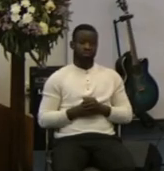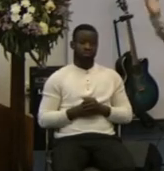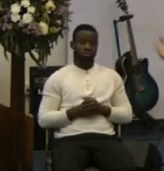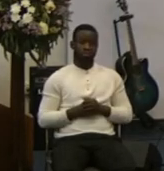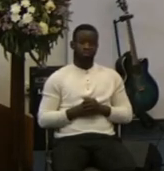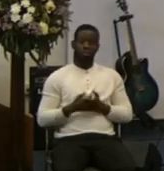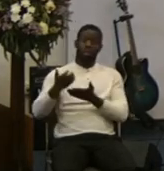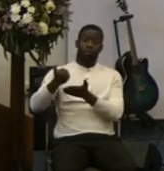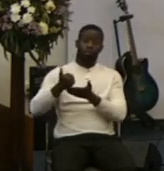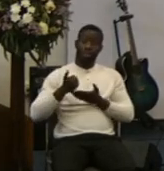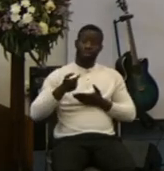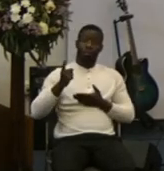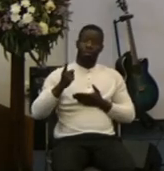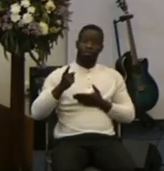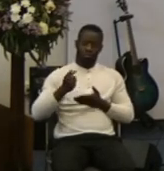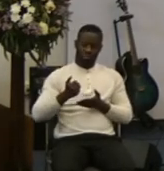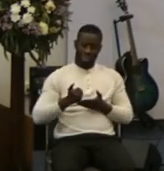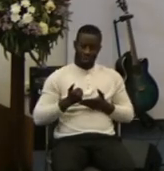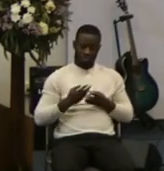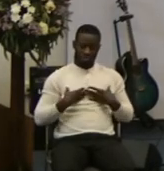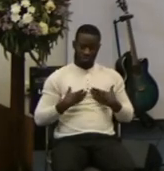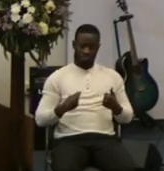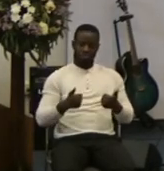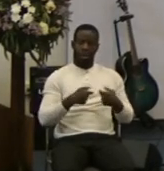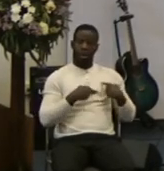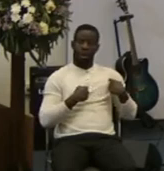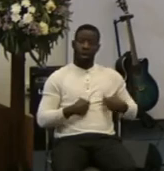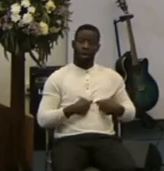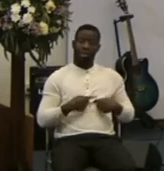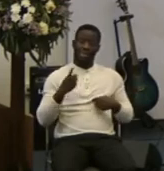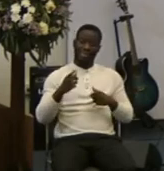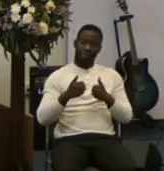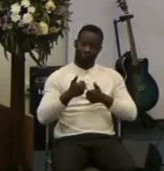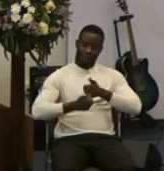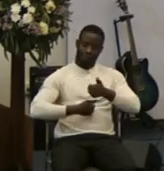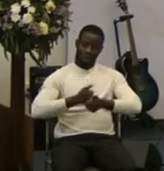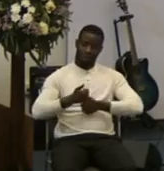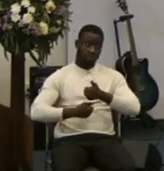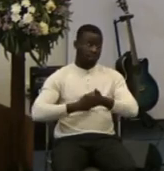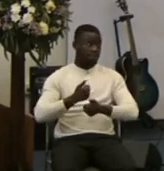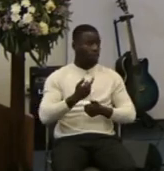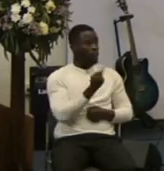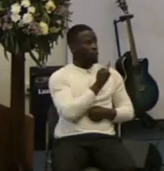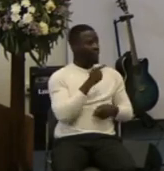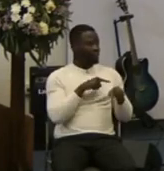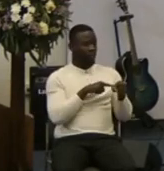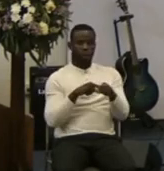Does the grace of God melt your heart? God's undeserved favor? I mean, who are you following?